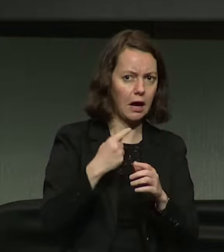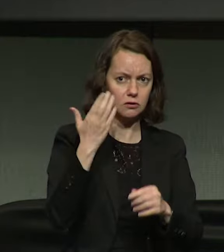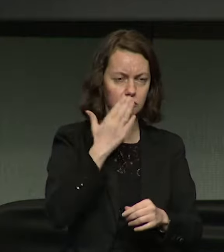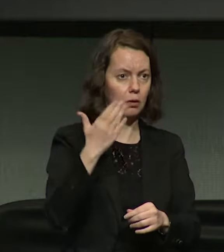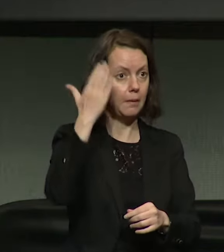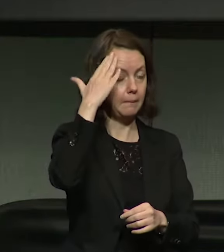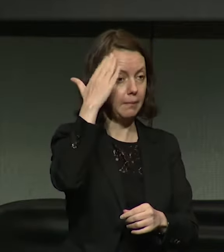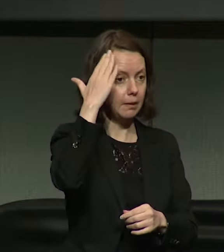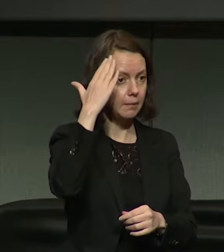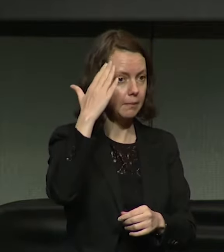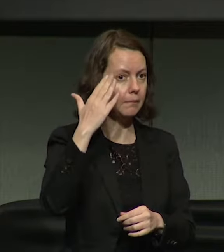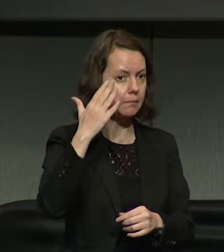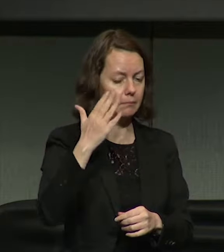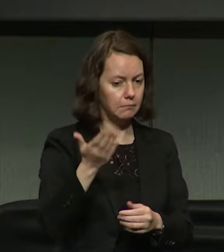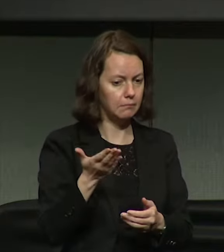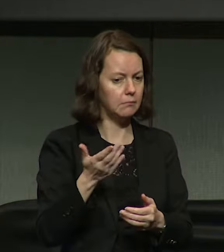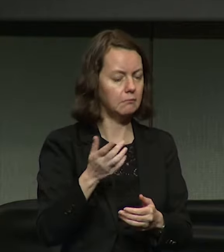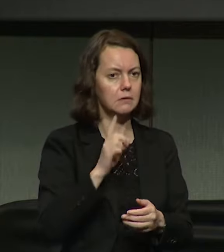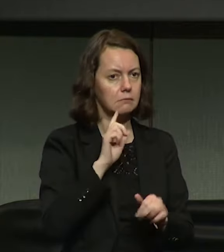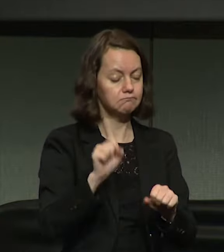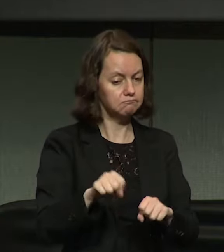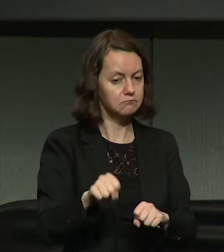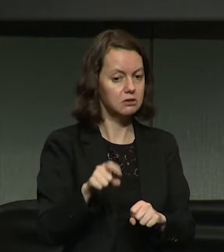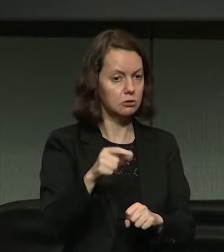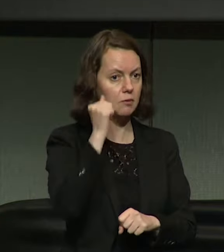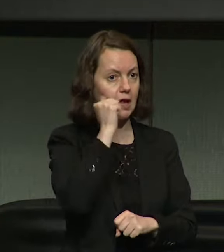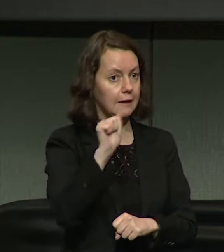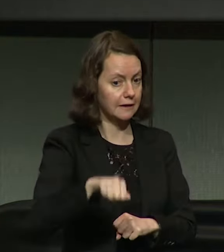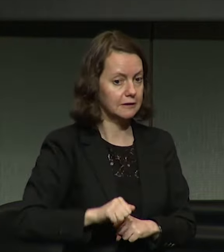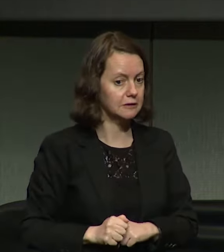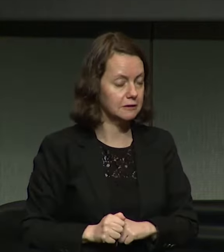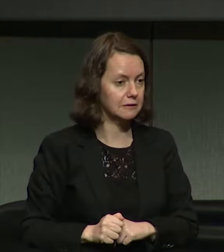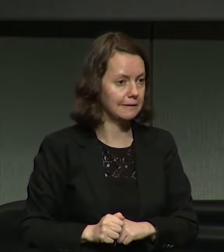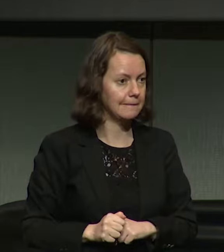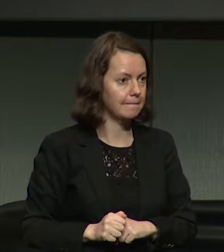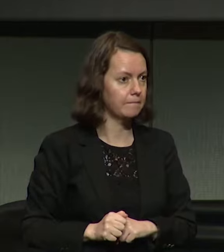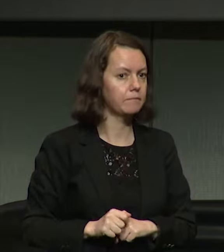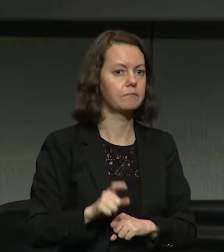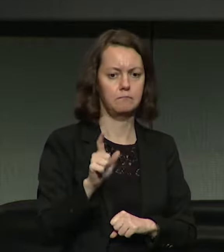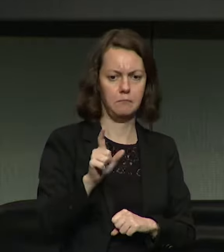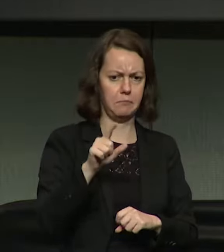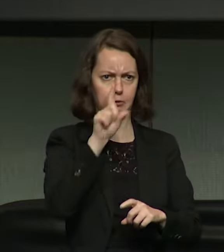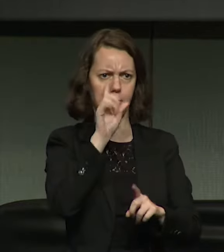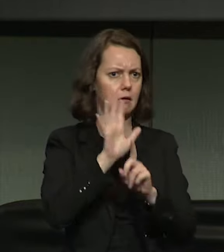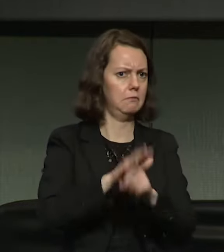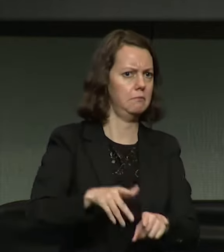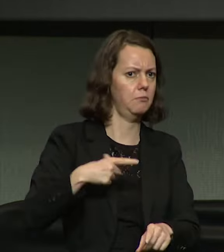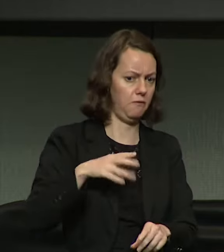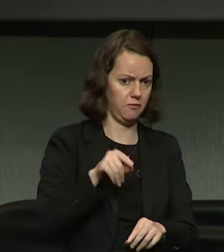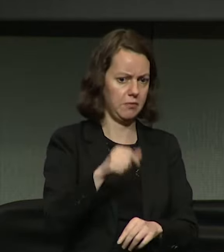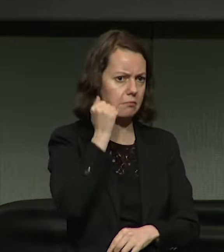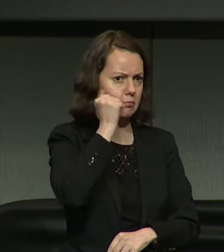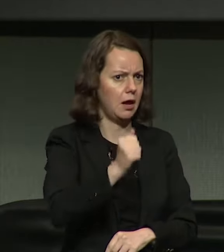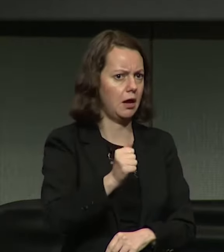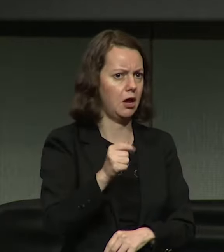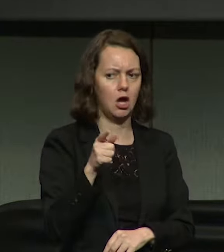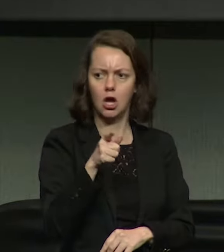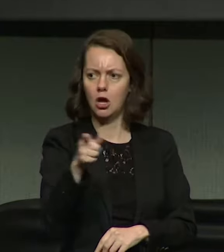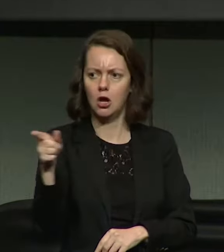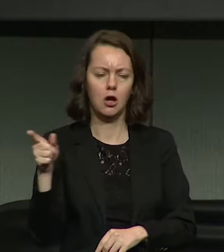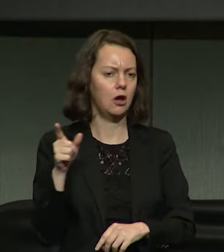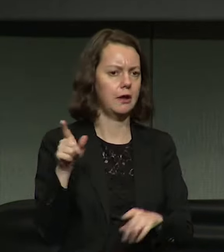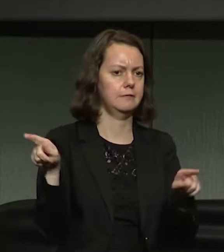would put us down and look us in the eye, and she'd say, yes, you are black, and you don't let anybody put you down because of that. You're no better, no worse